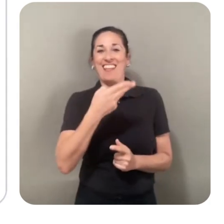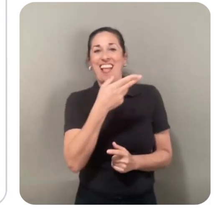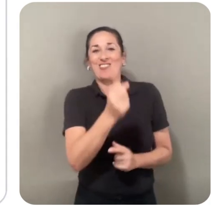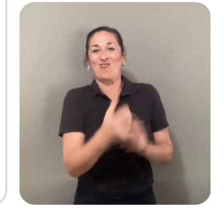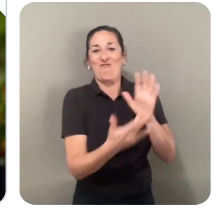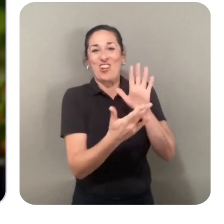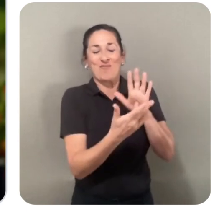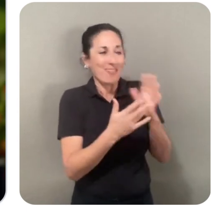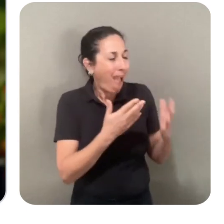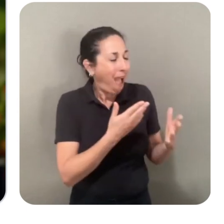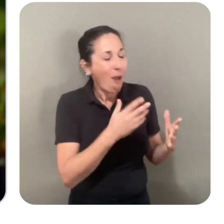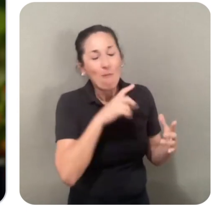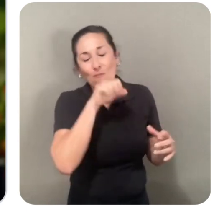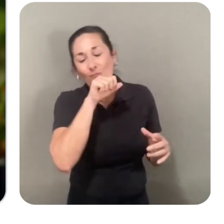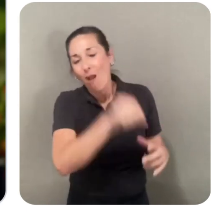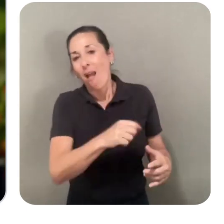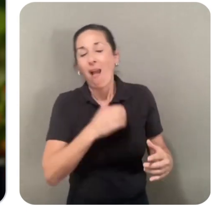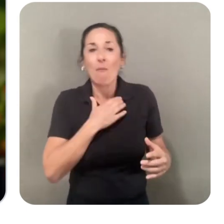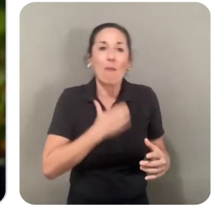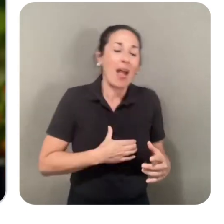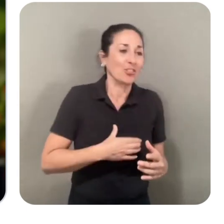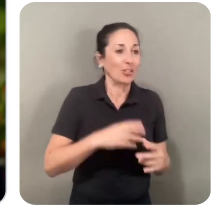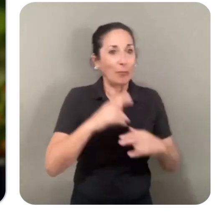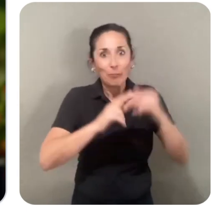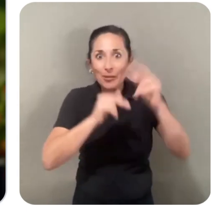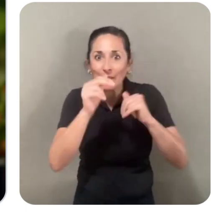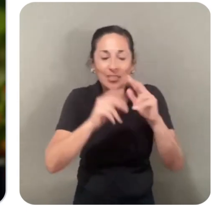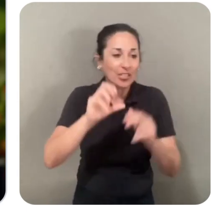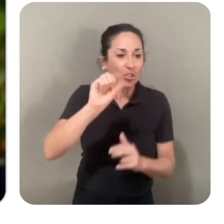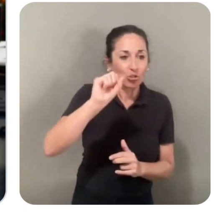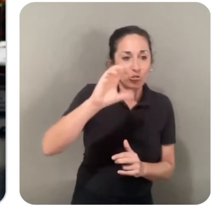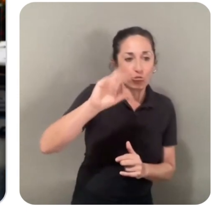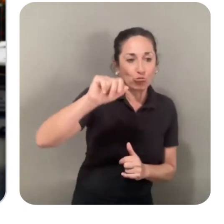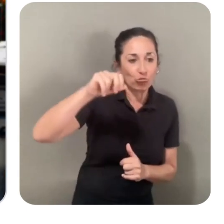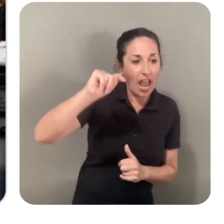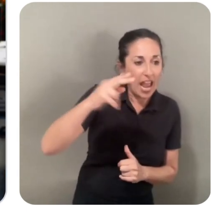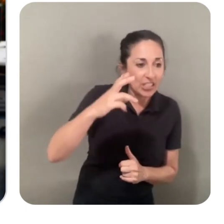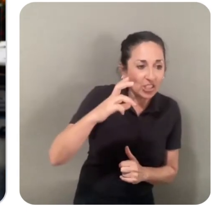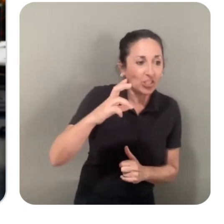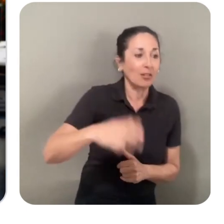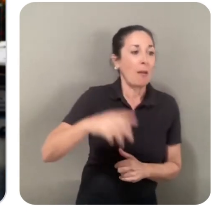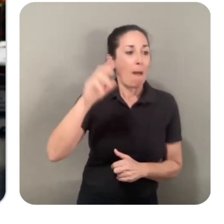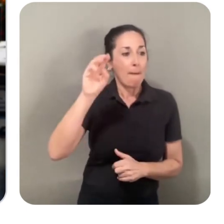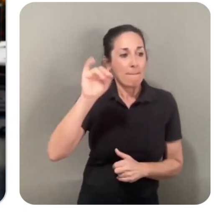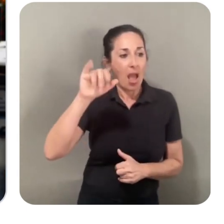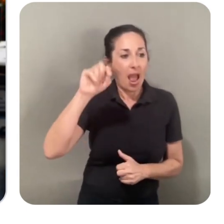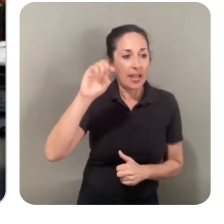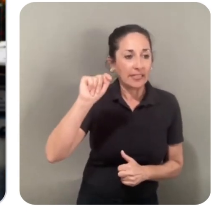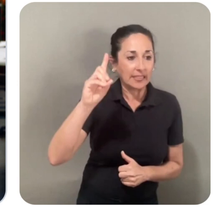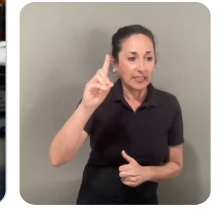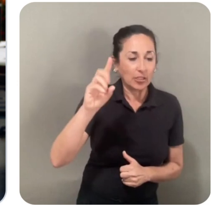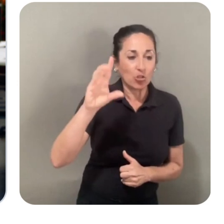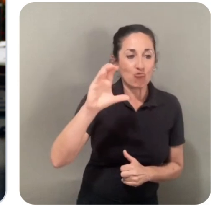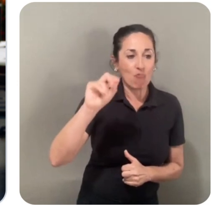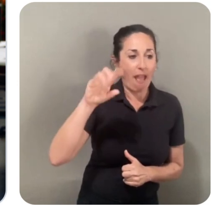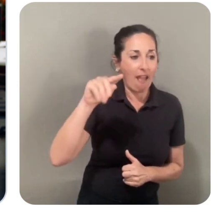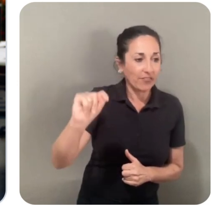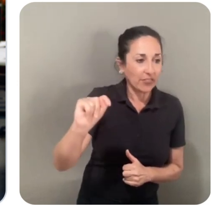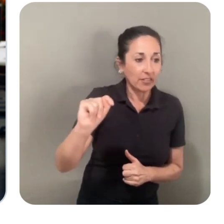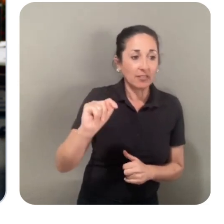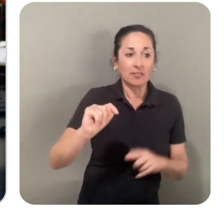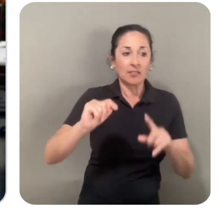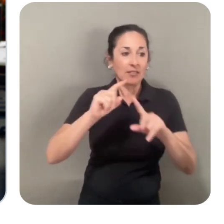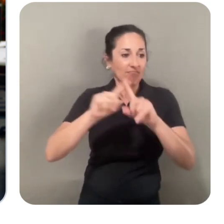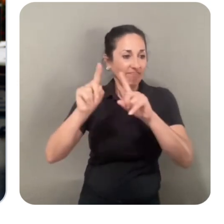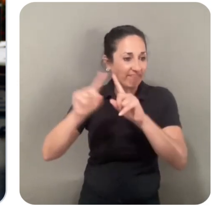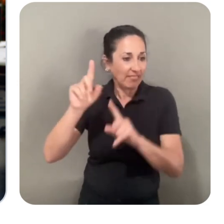love for building in Scratch, Minecraft, and Little Big Planet. But ultimately, we aspired to make more complex